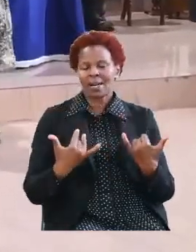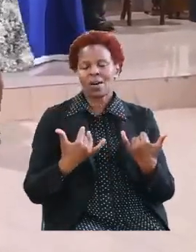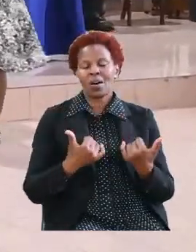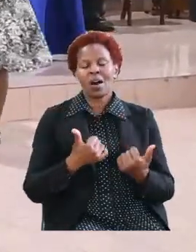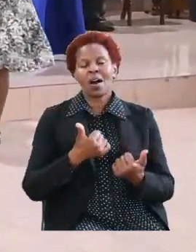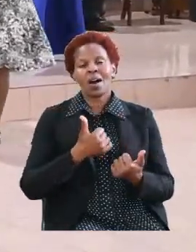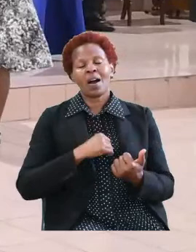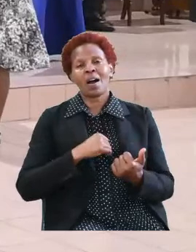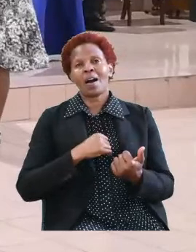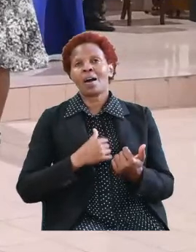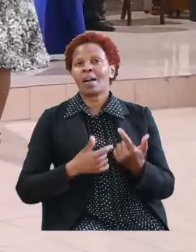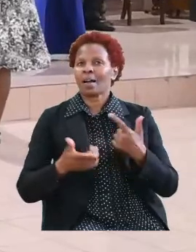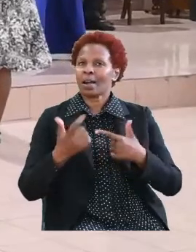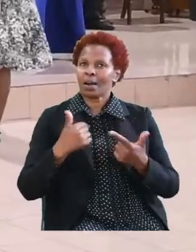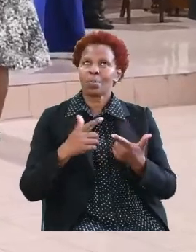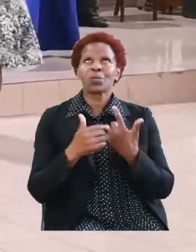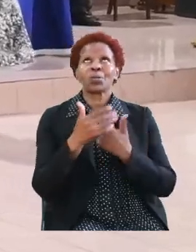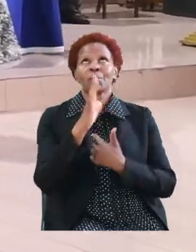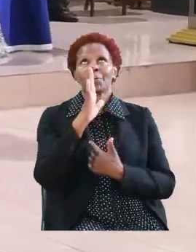narudi.